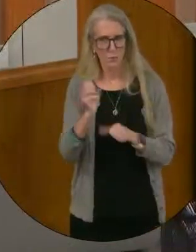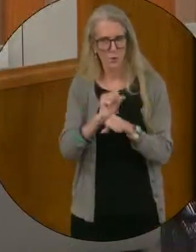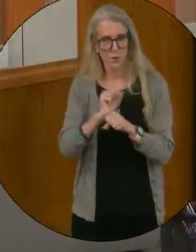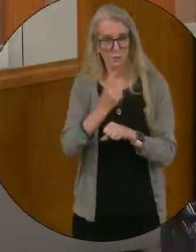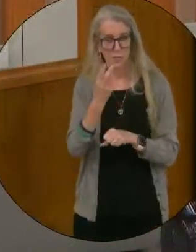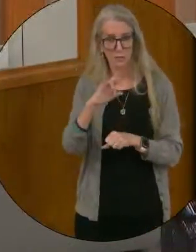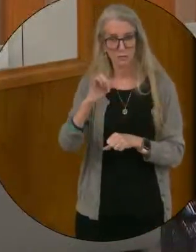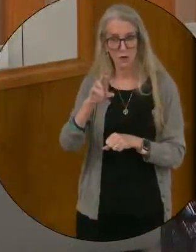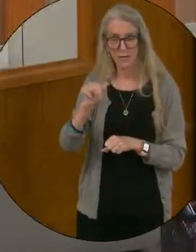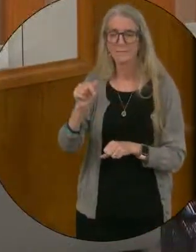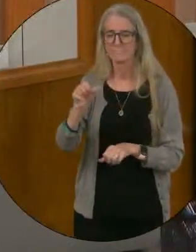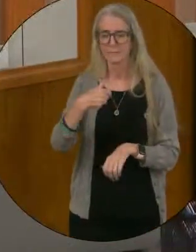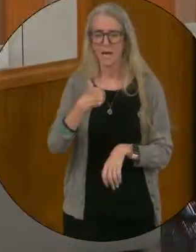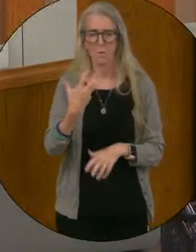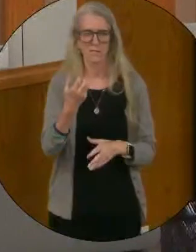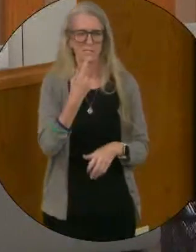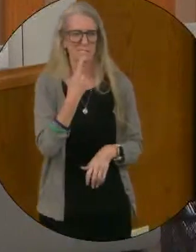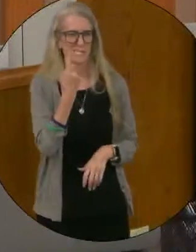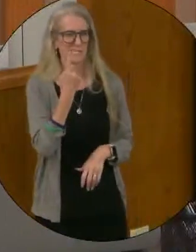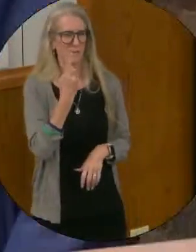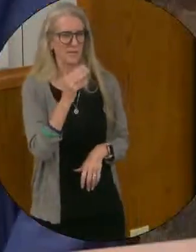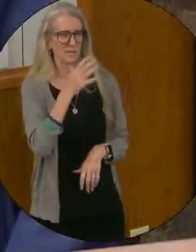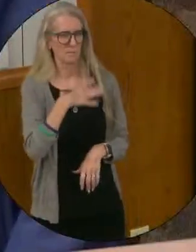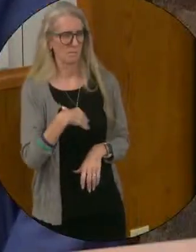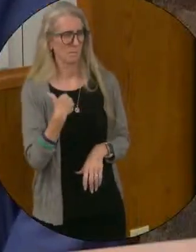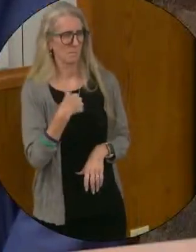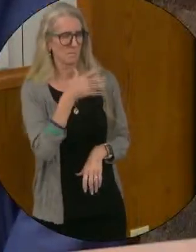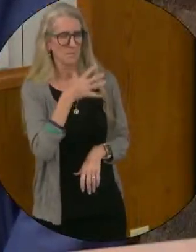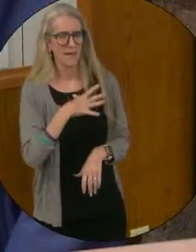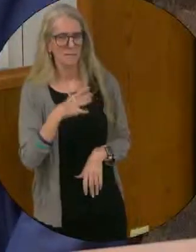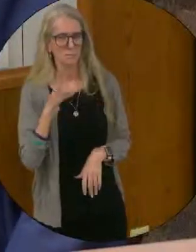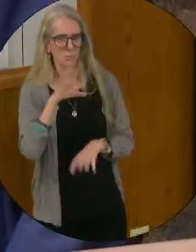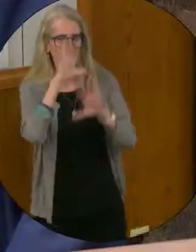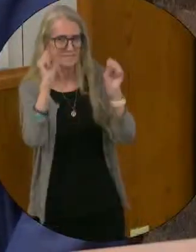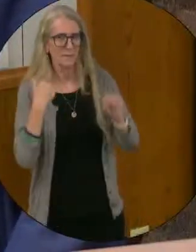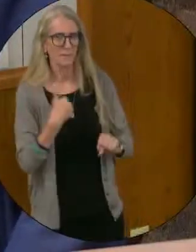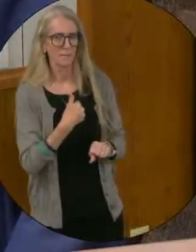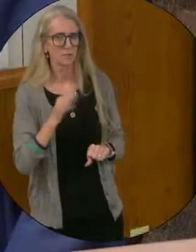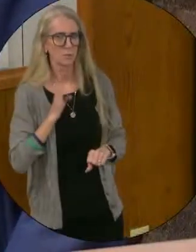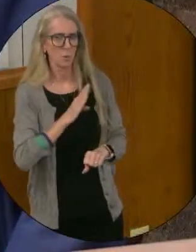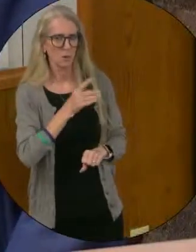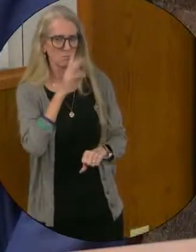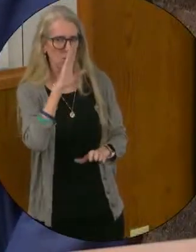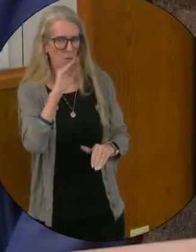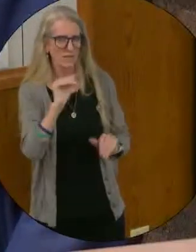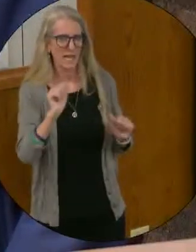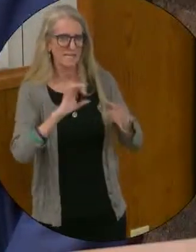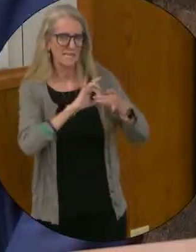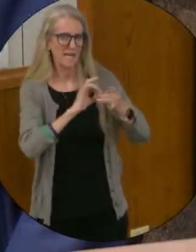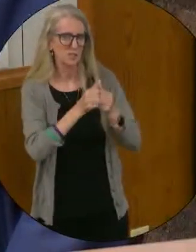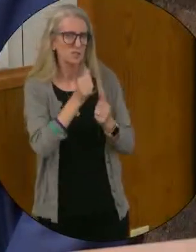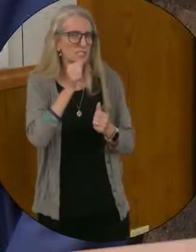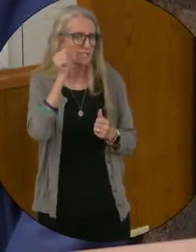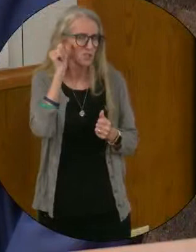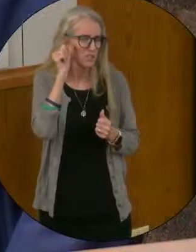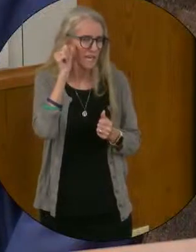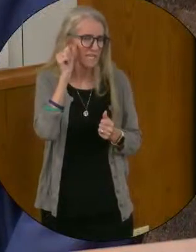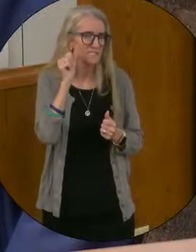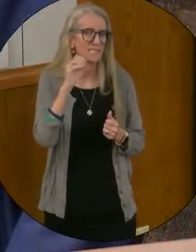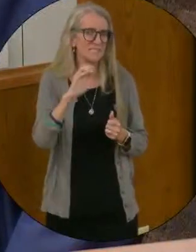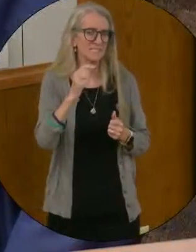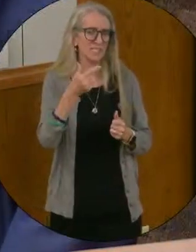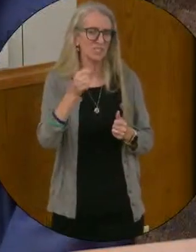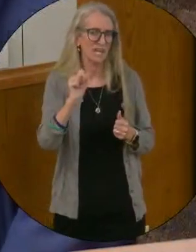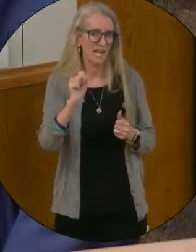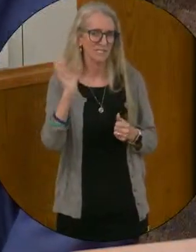I do, Madam. I wanted to say something, Madam President, members of the board. Hopefully I can tie it to yesterday's PGS presentation, because